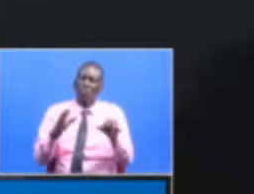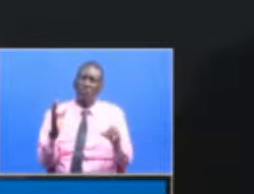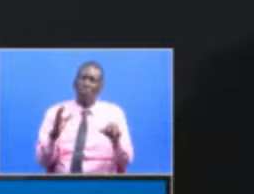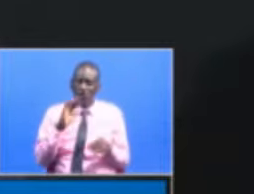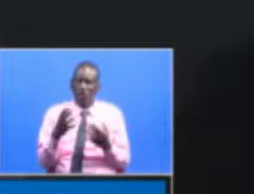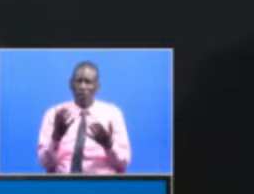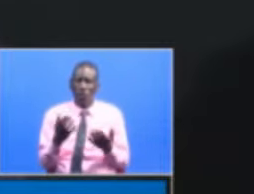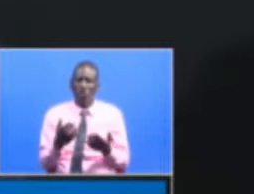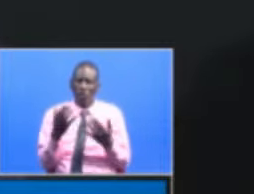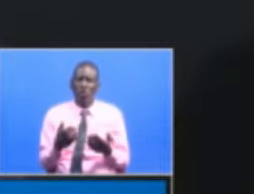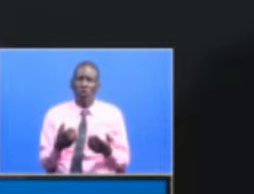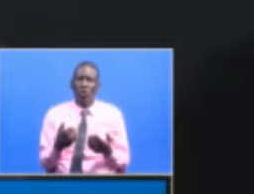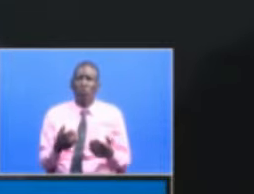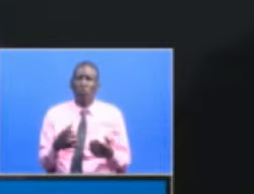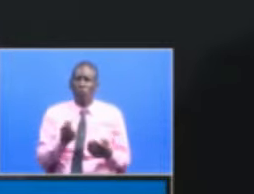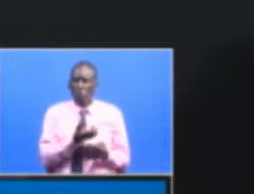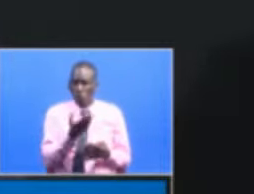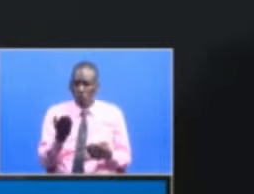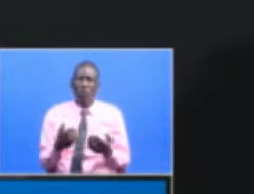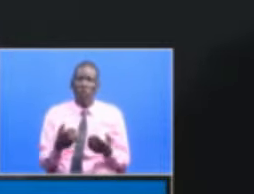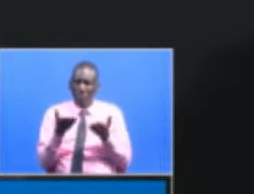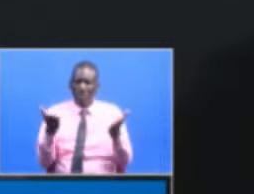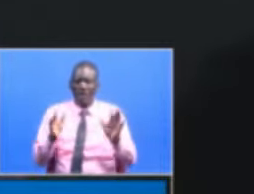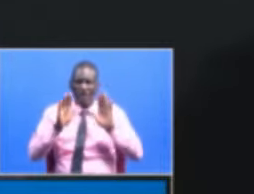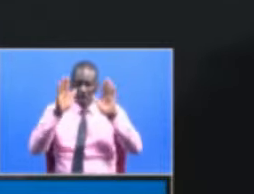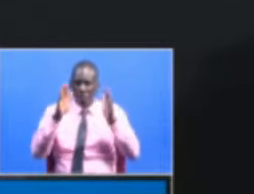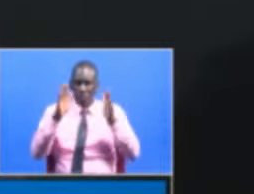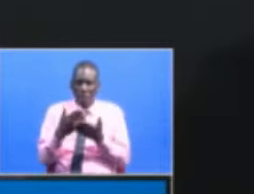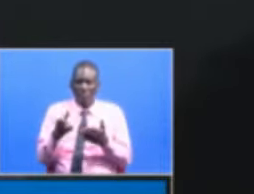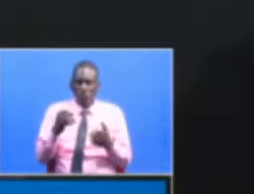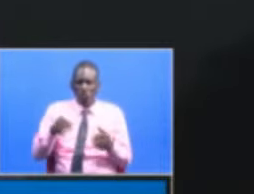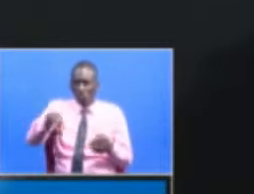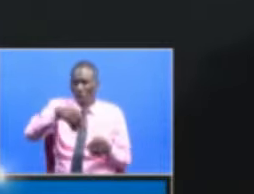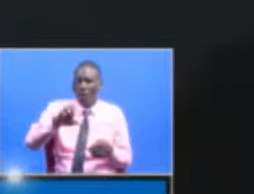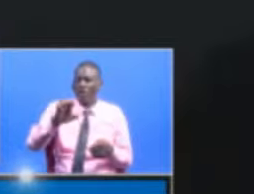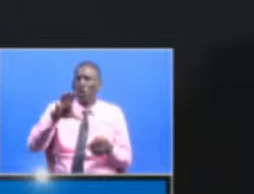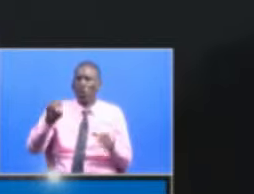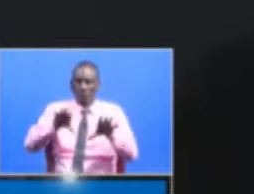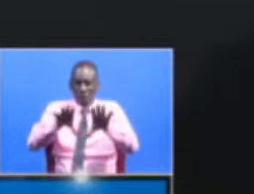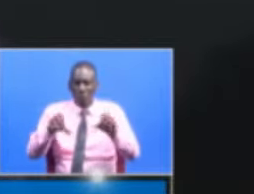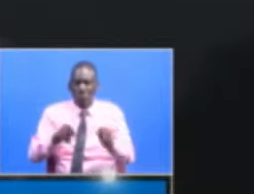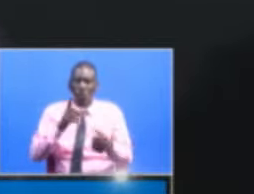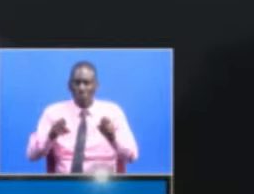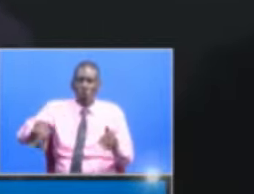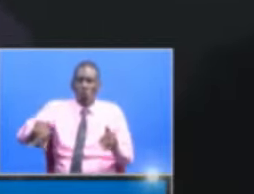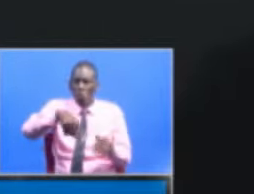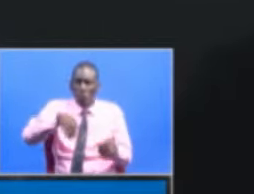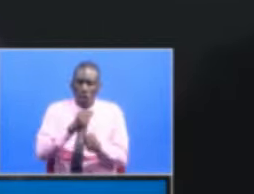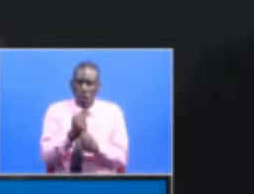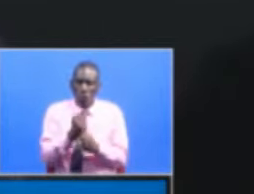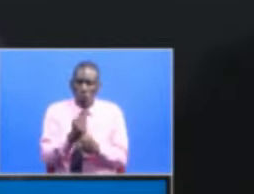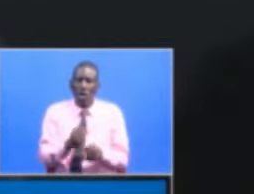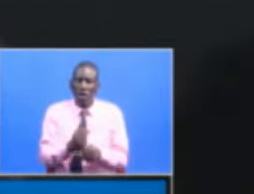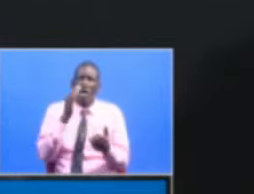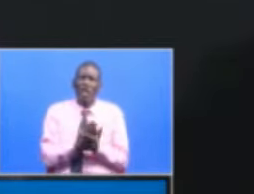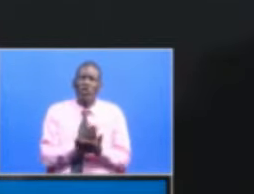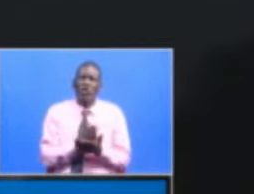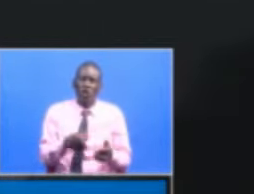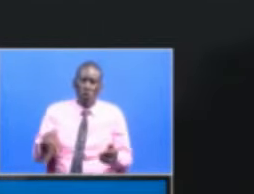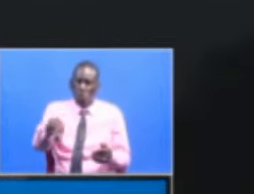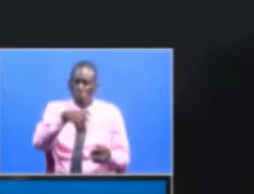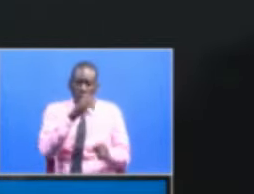be happening here. Those assets are very important and they are part of our ecosystem. What we are doing, we are actually working